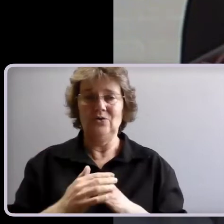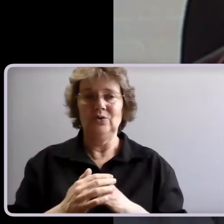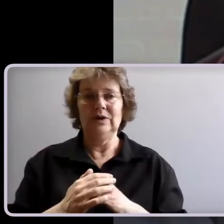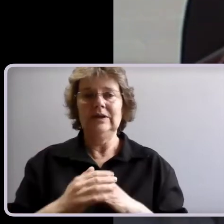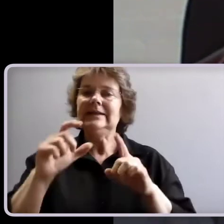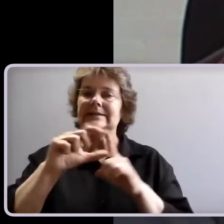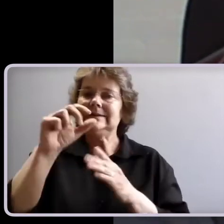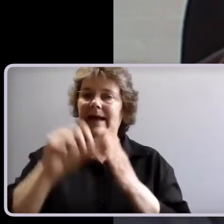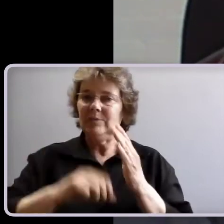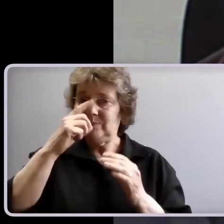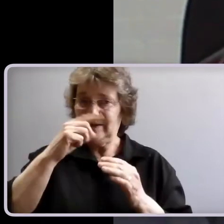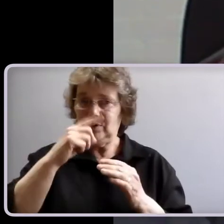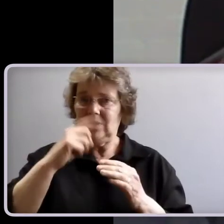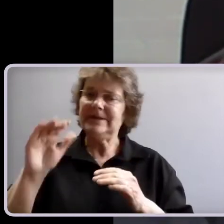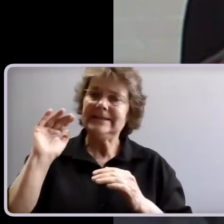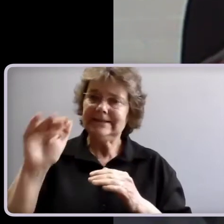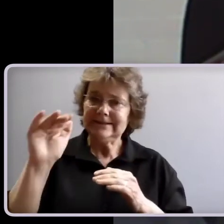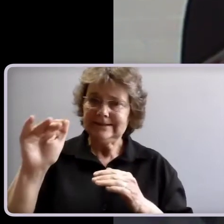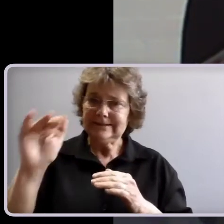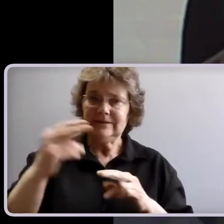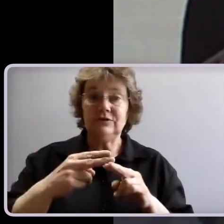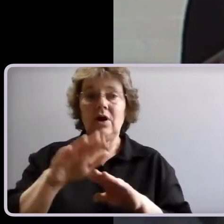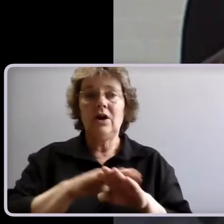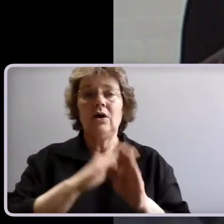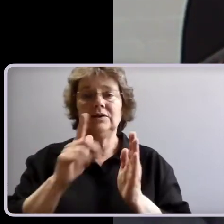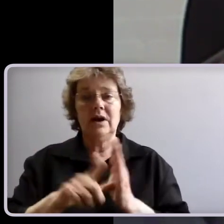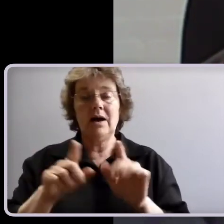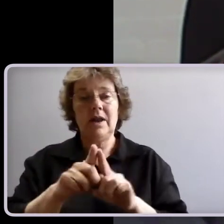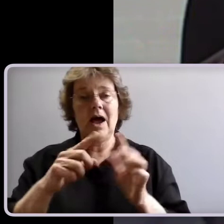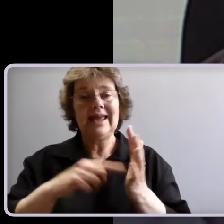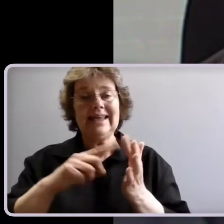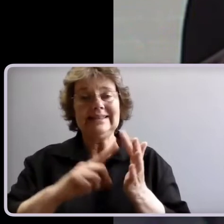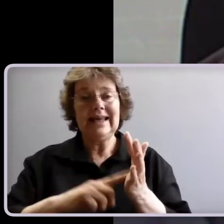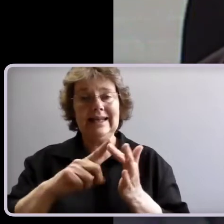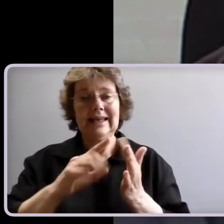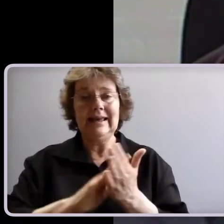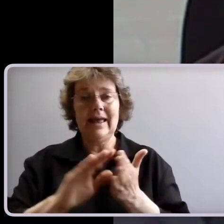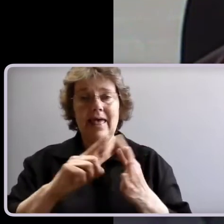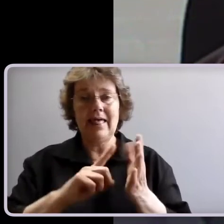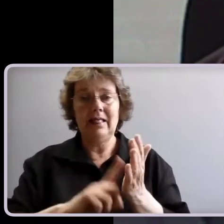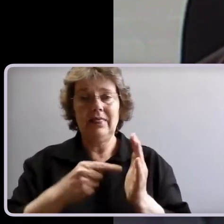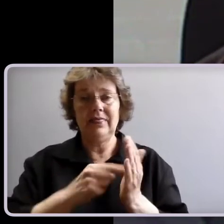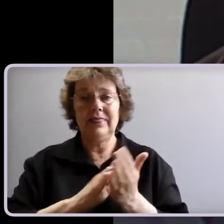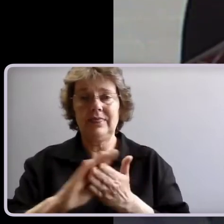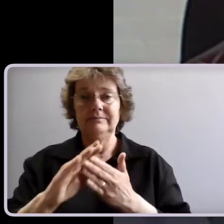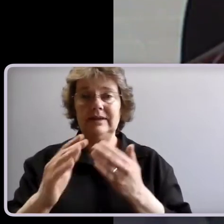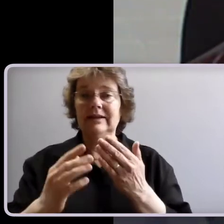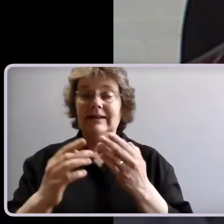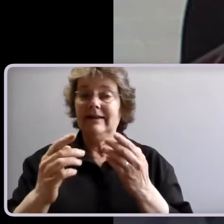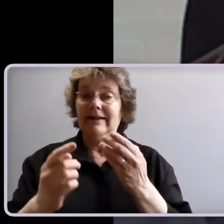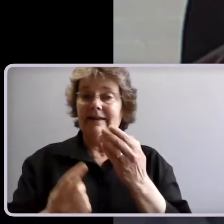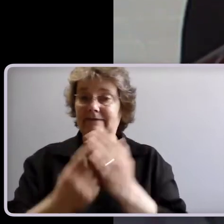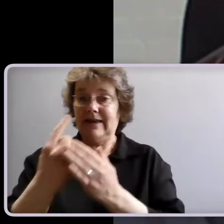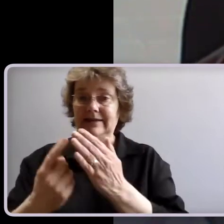telehealth, like events being made more accessible for people who need them online, a lot of things that we had been